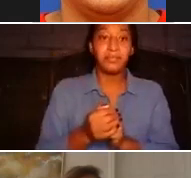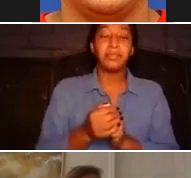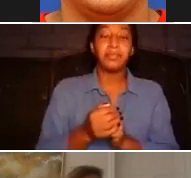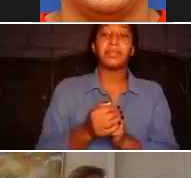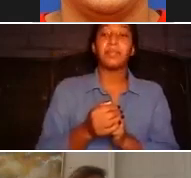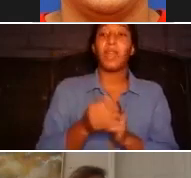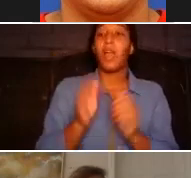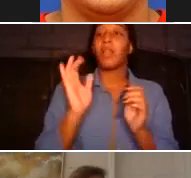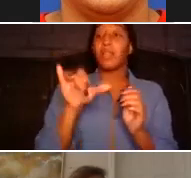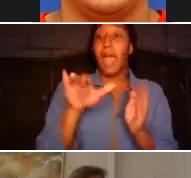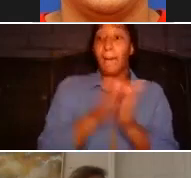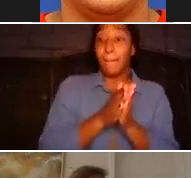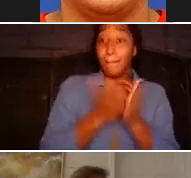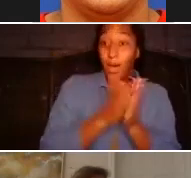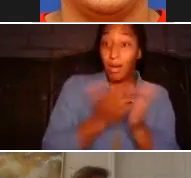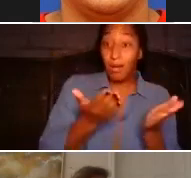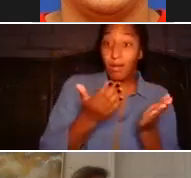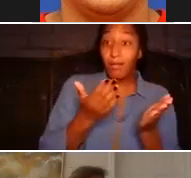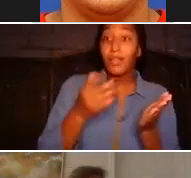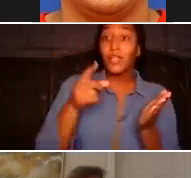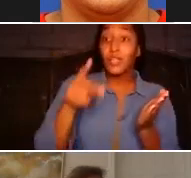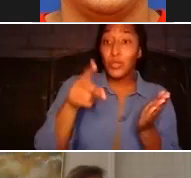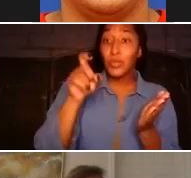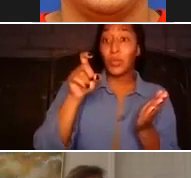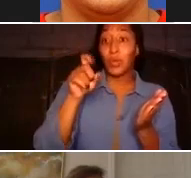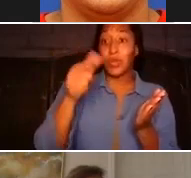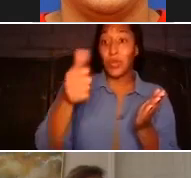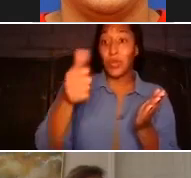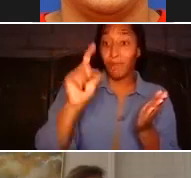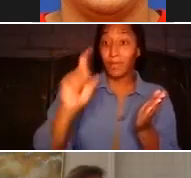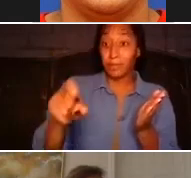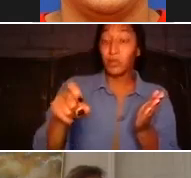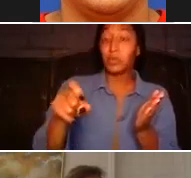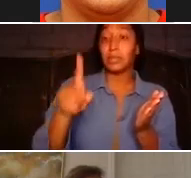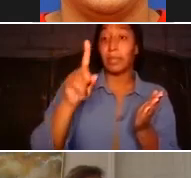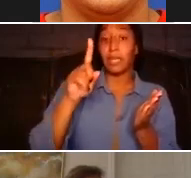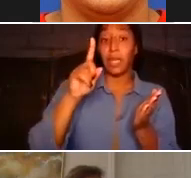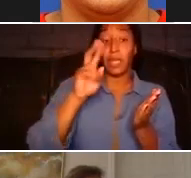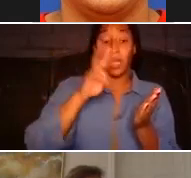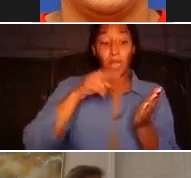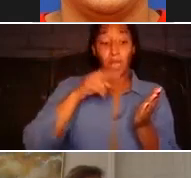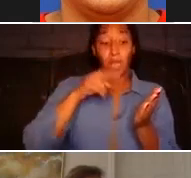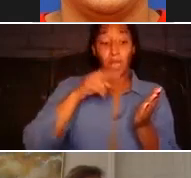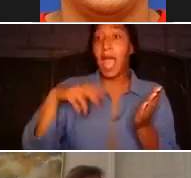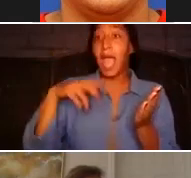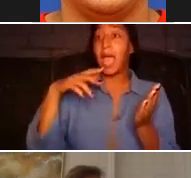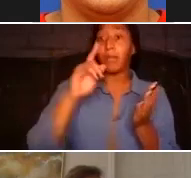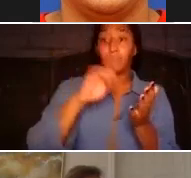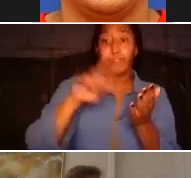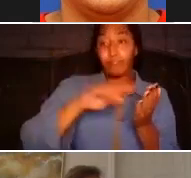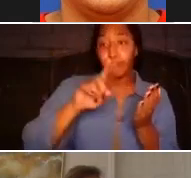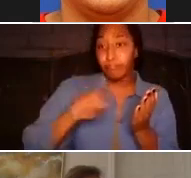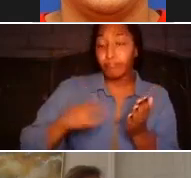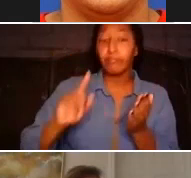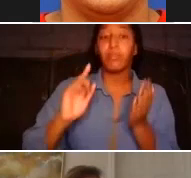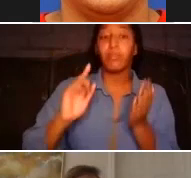that you are supposed to be interacting with to cover the topic, and the videos that I put out there. I did